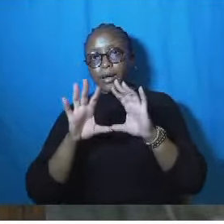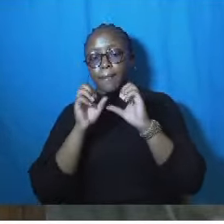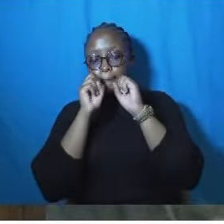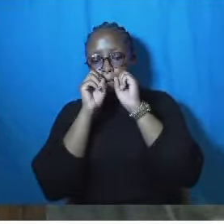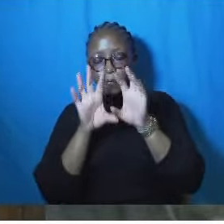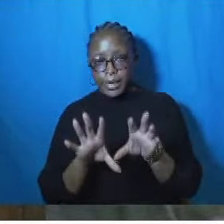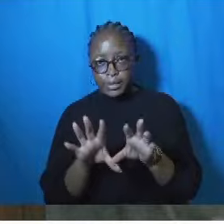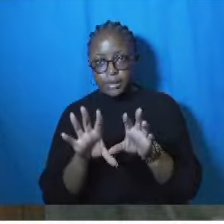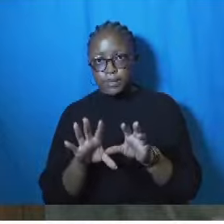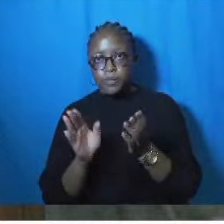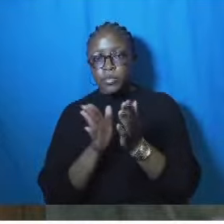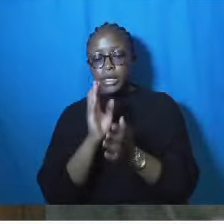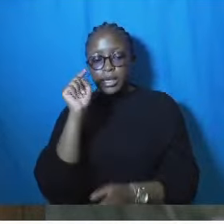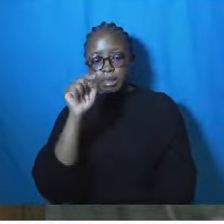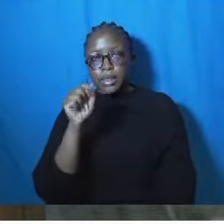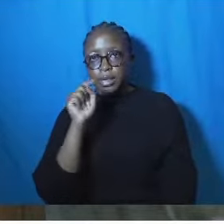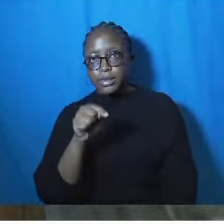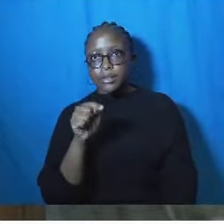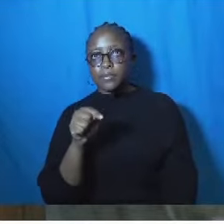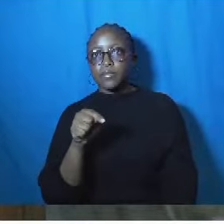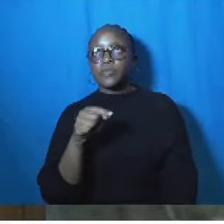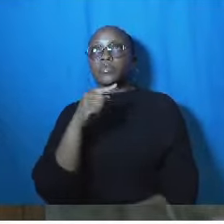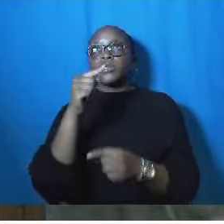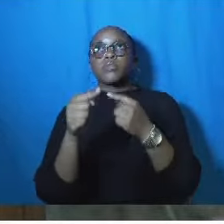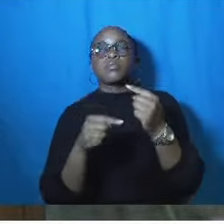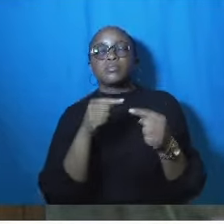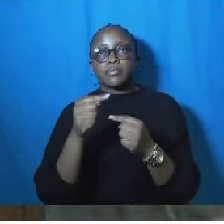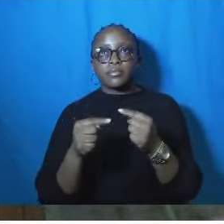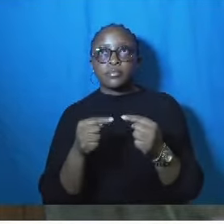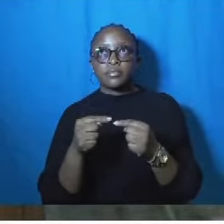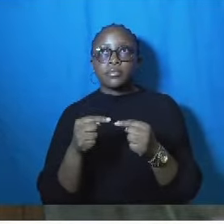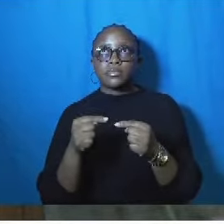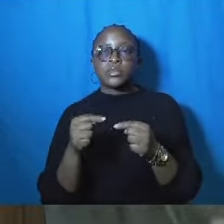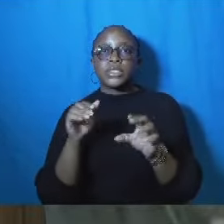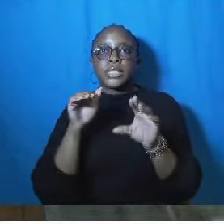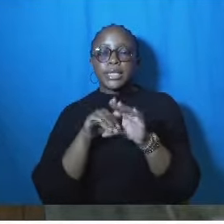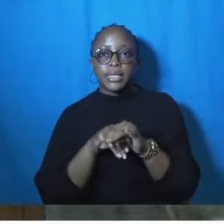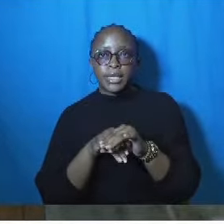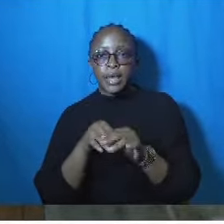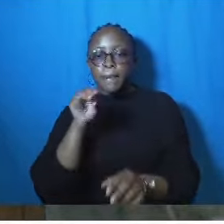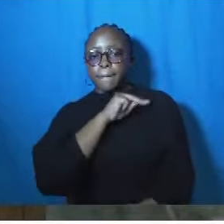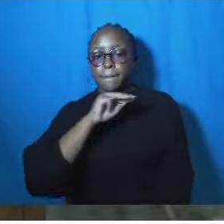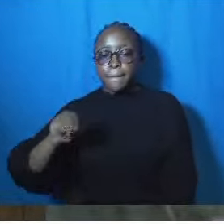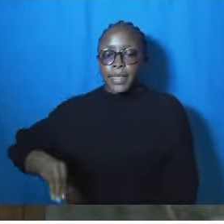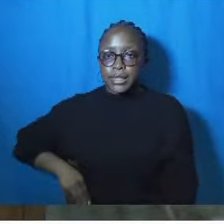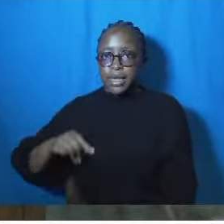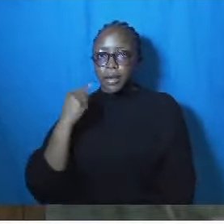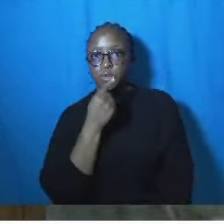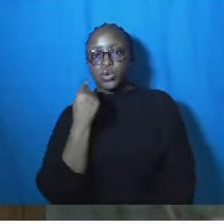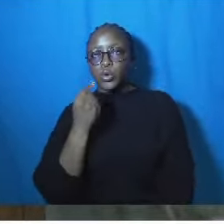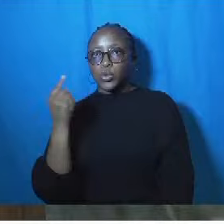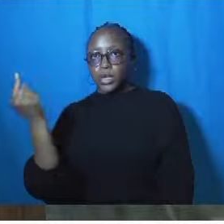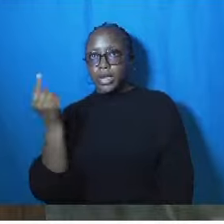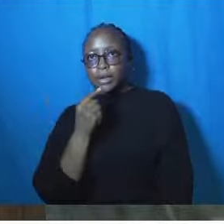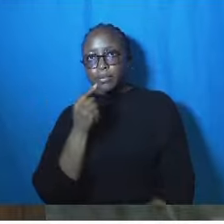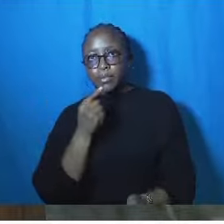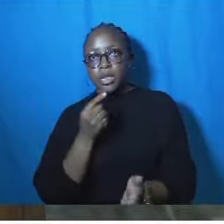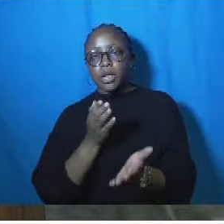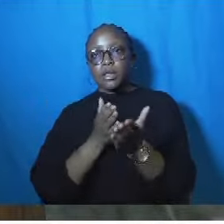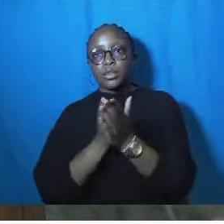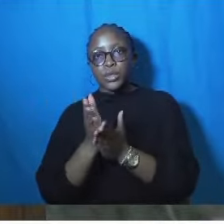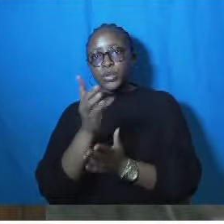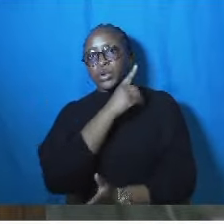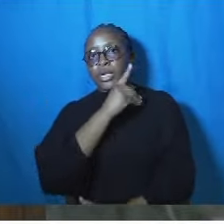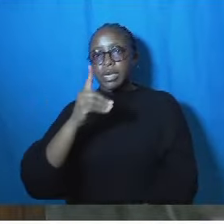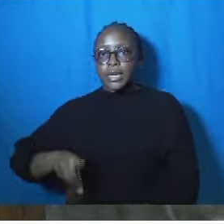And this passed on to take shape in the Messiah who came through David's line, the root